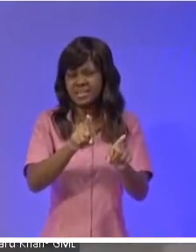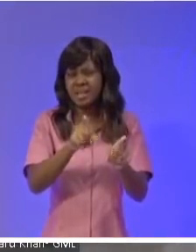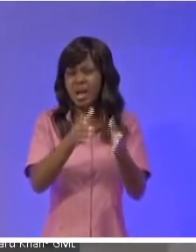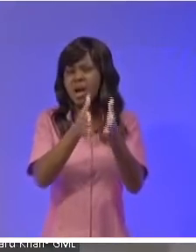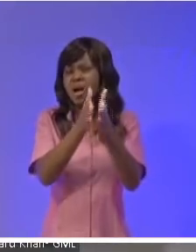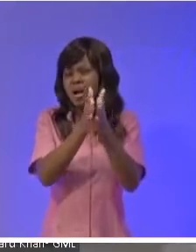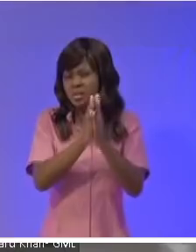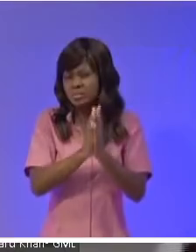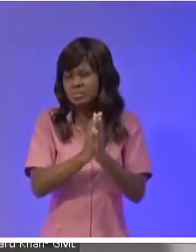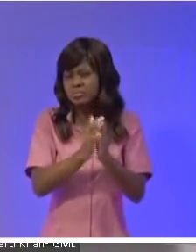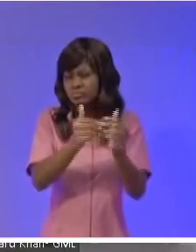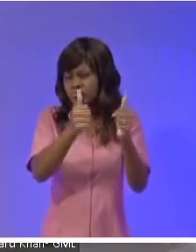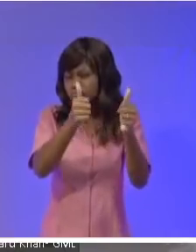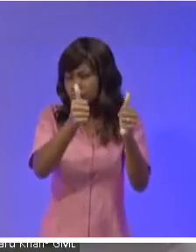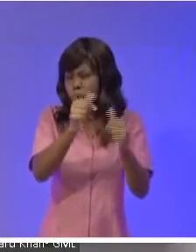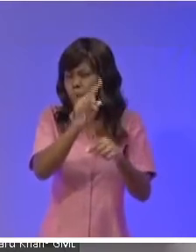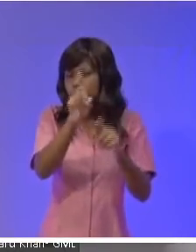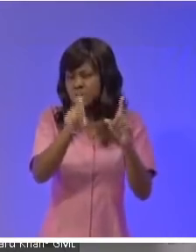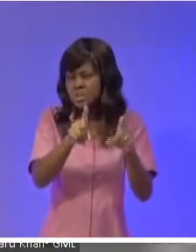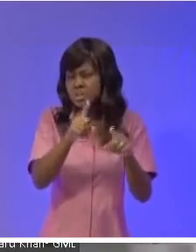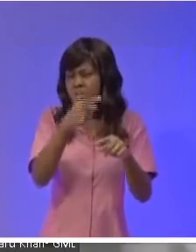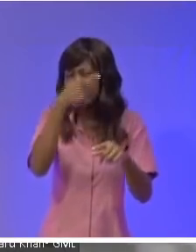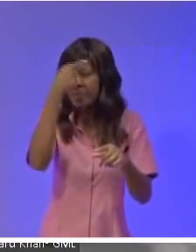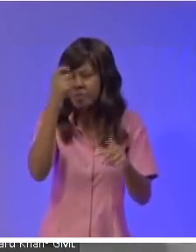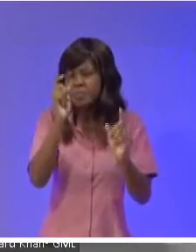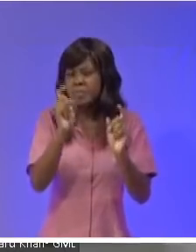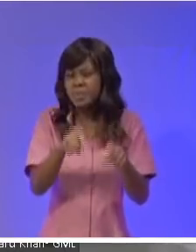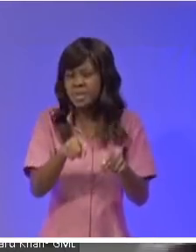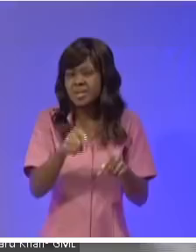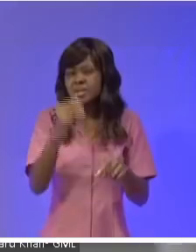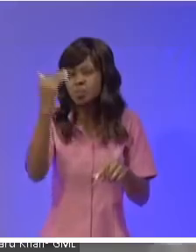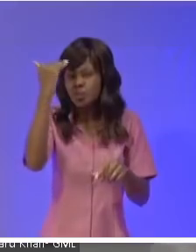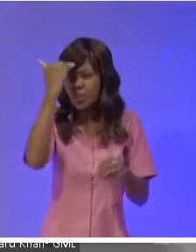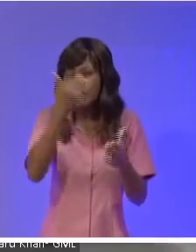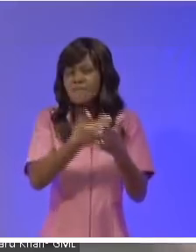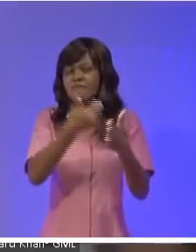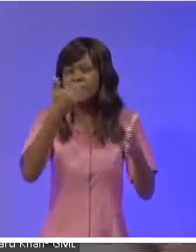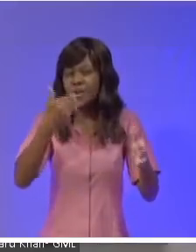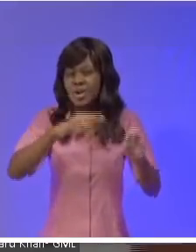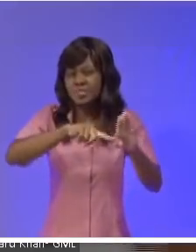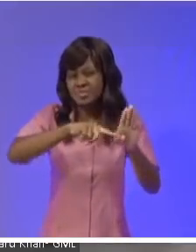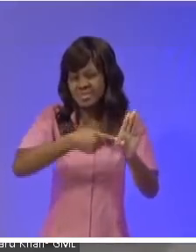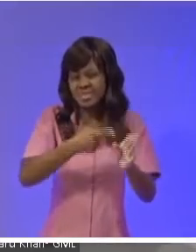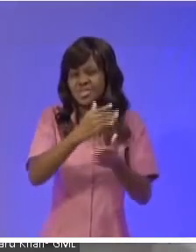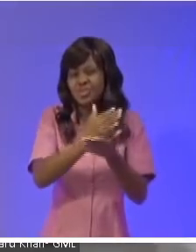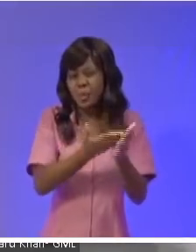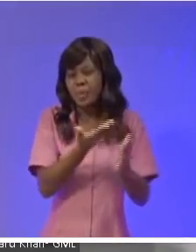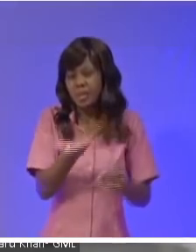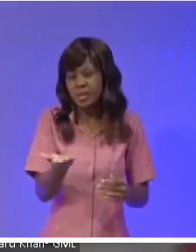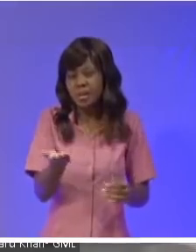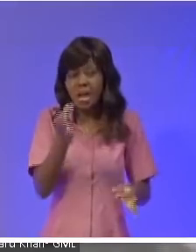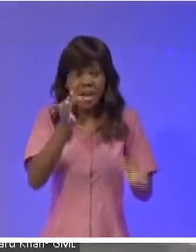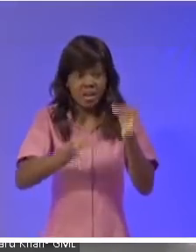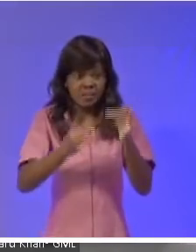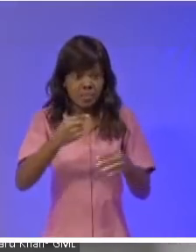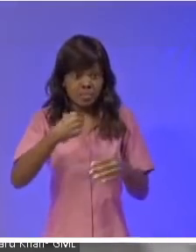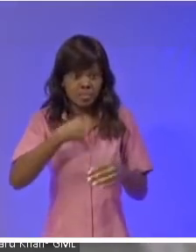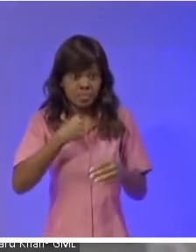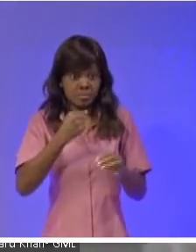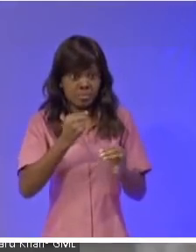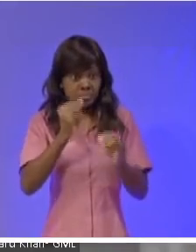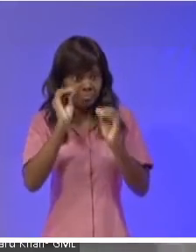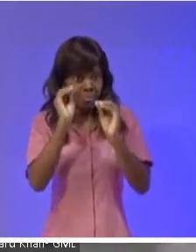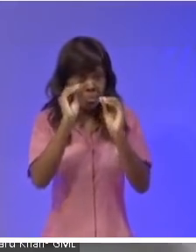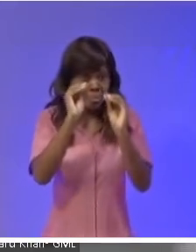need to know before they engage in doing something. Now, Minister, I mean, all due respect, if I publish an article tomorrow and you call me for